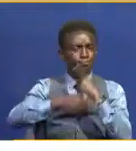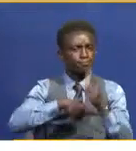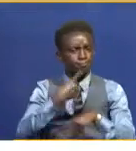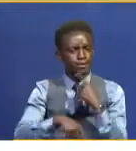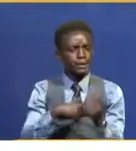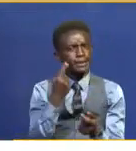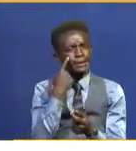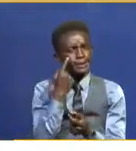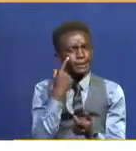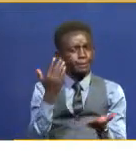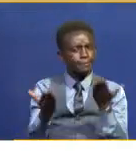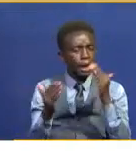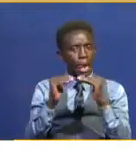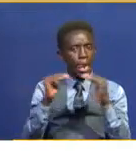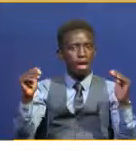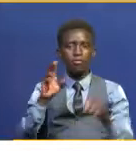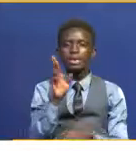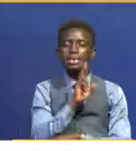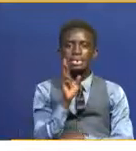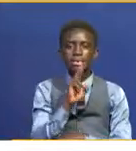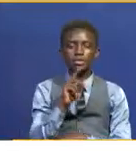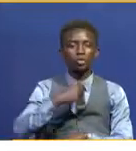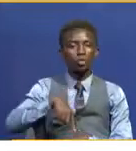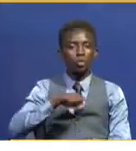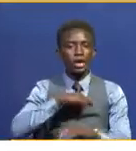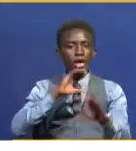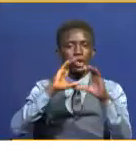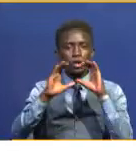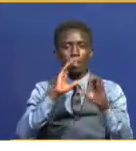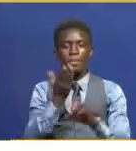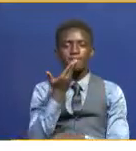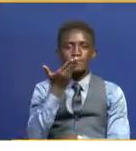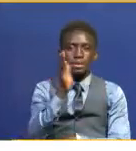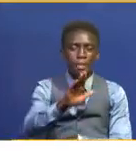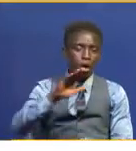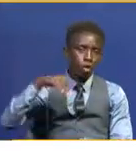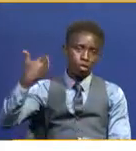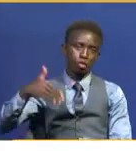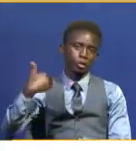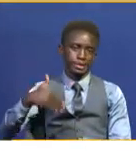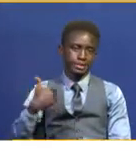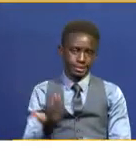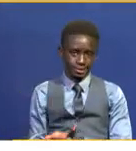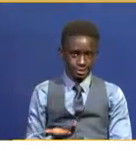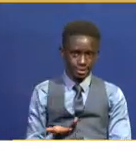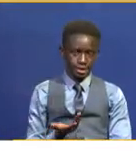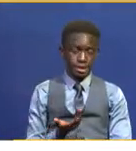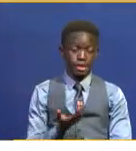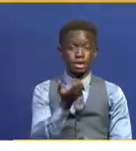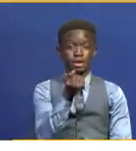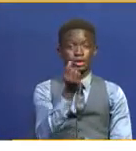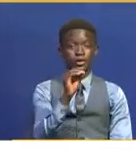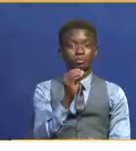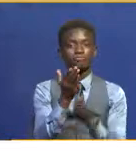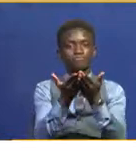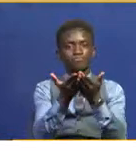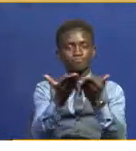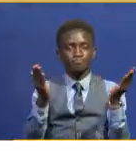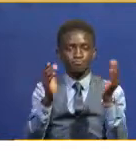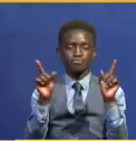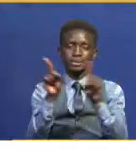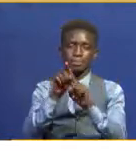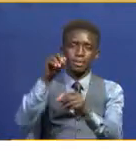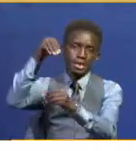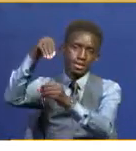level of risk within our investments, mm-hmm. and we communicate the same to you quite regularly so that mm-hmm. you are also involved in